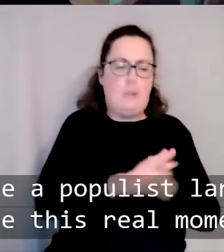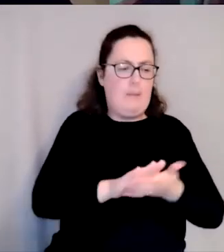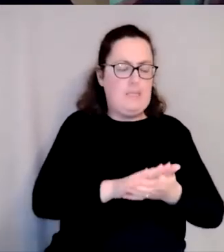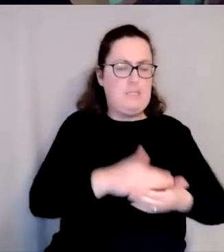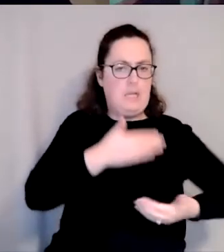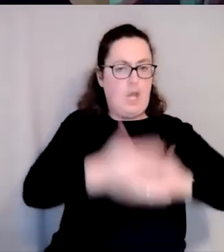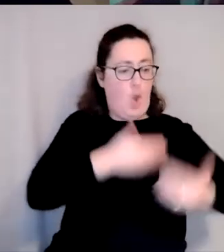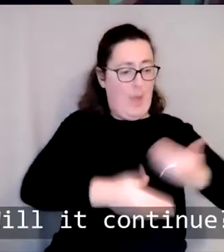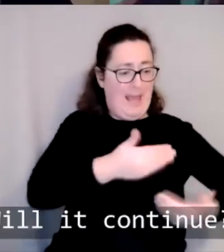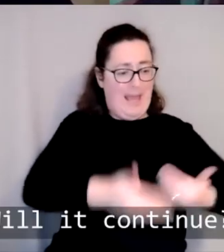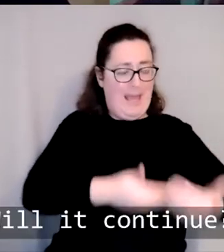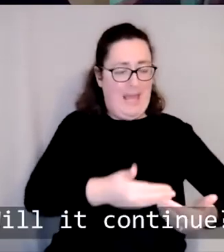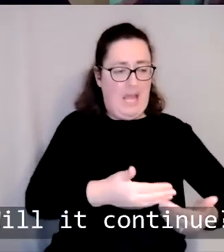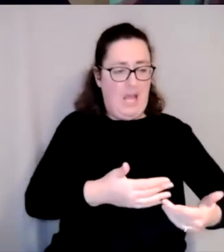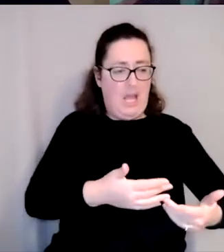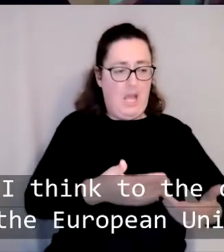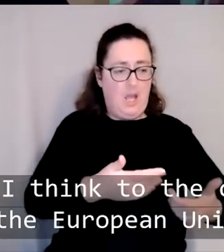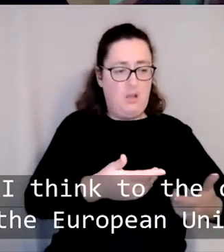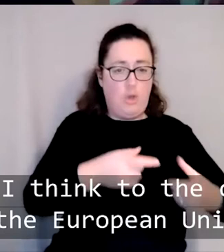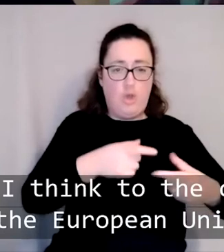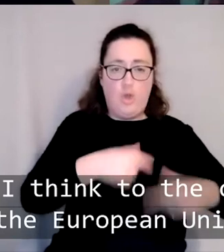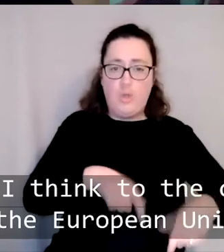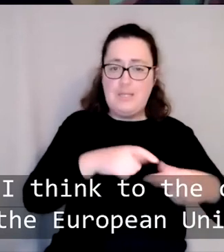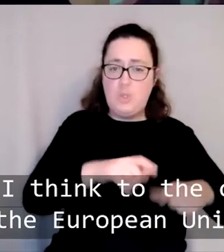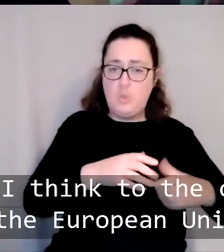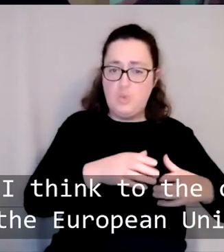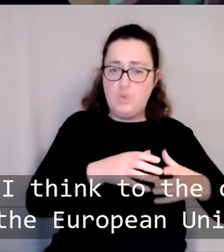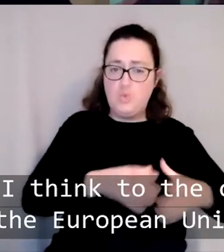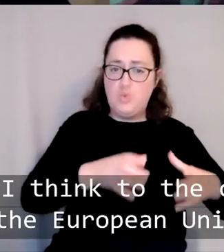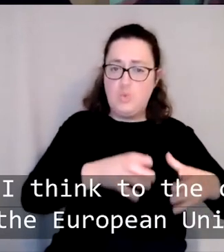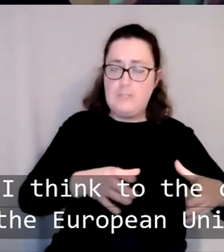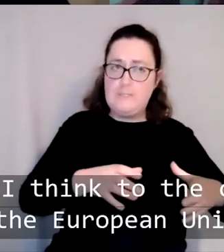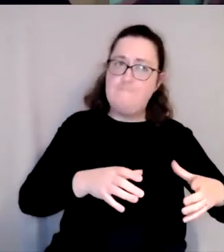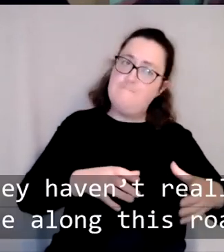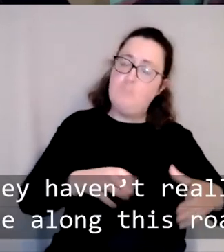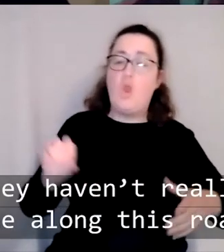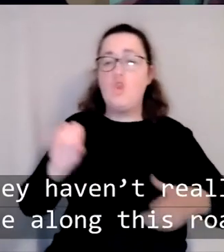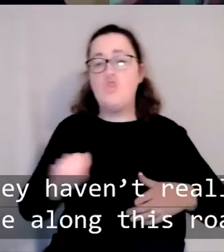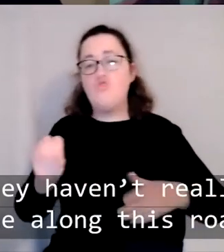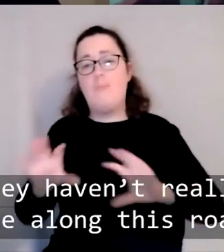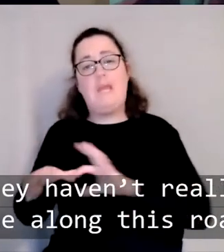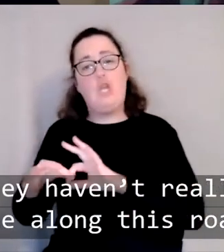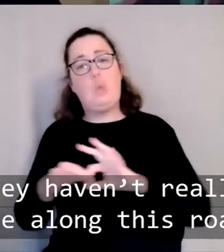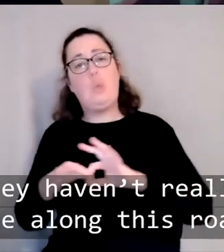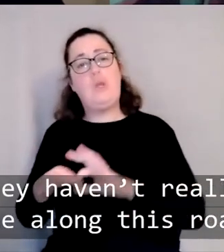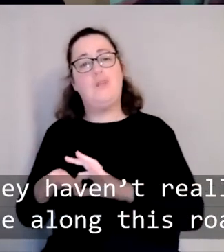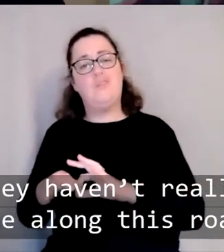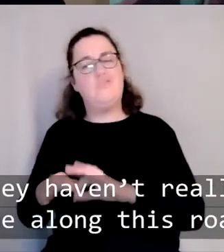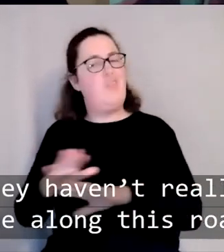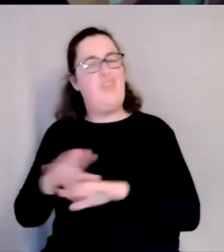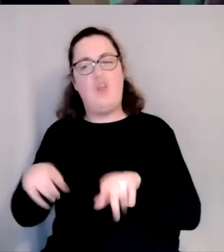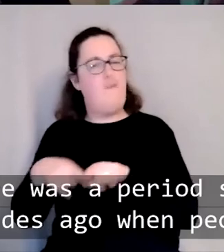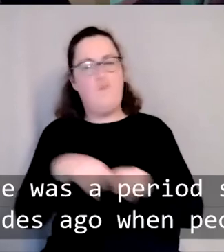momentum. Will it continue? Well, I think to the credit of the European Union, they haven't really gone along this